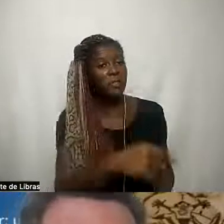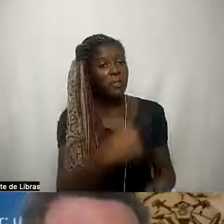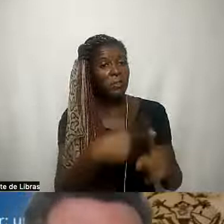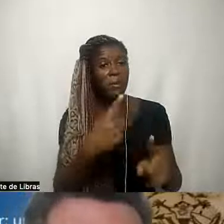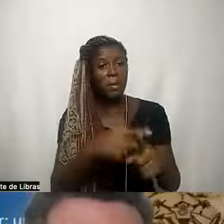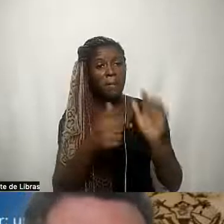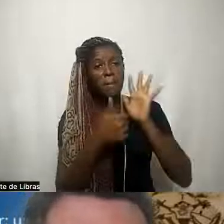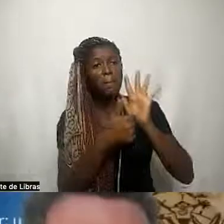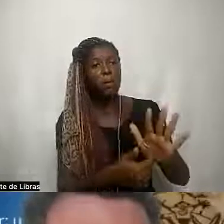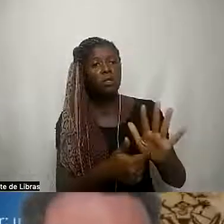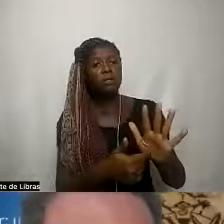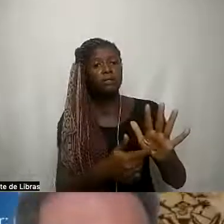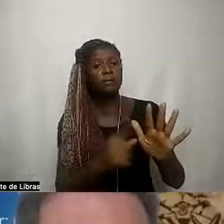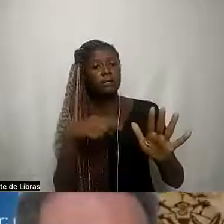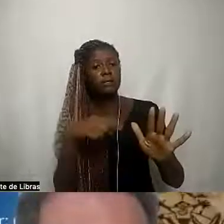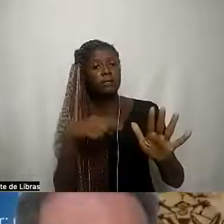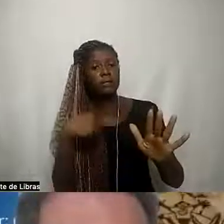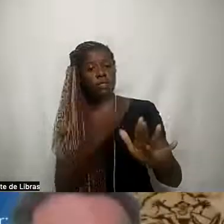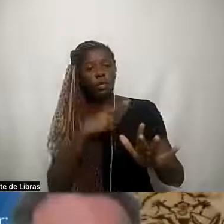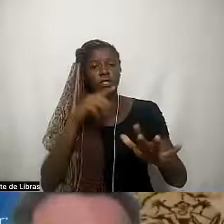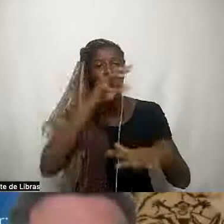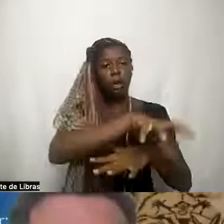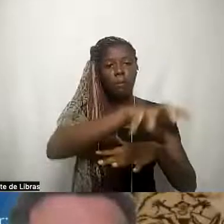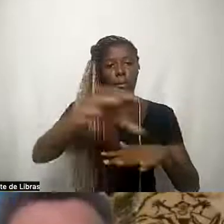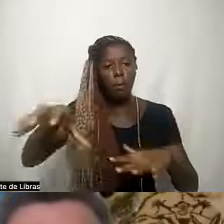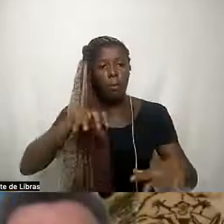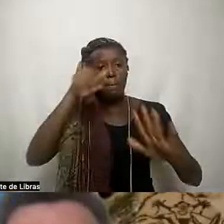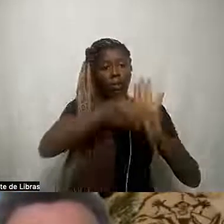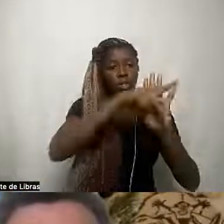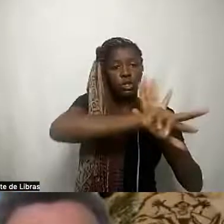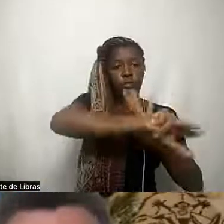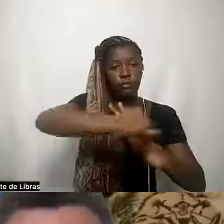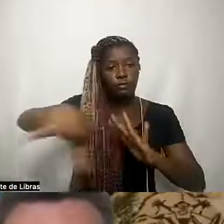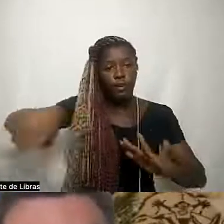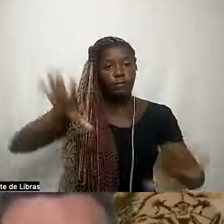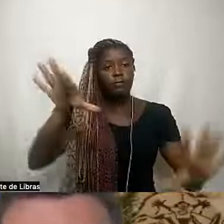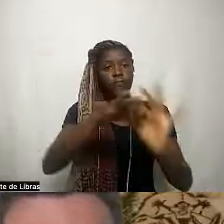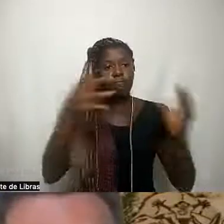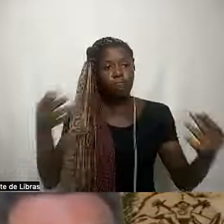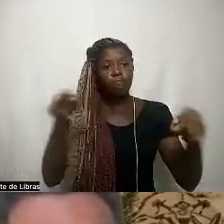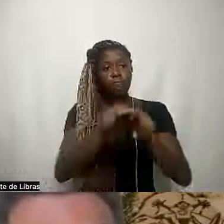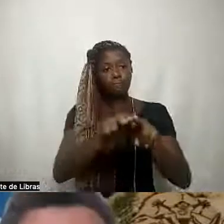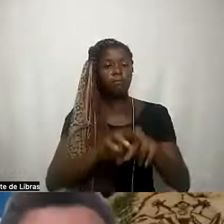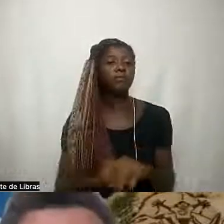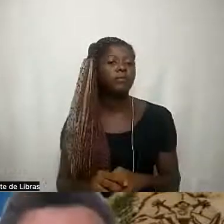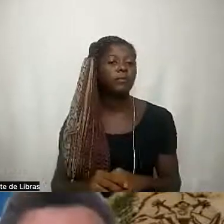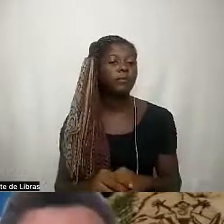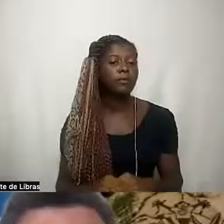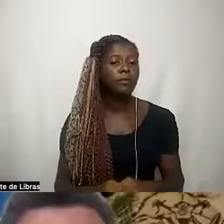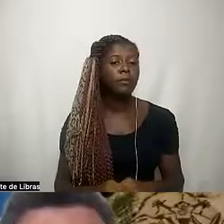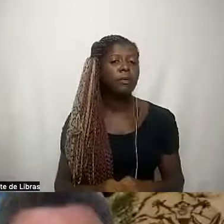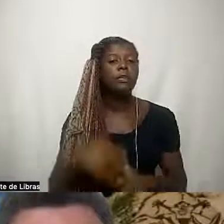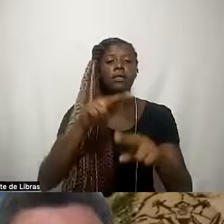So this question is very interesting because it allows us to show how integrated our work is, how we work